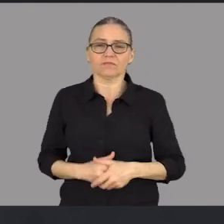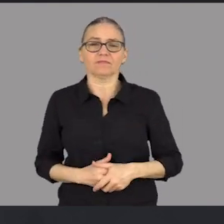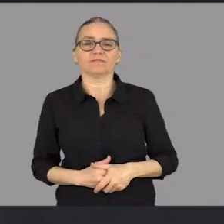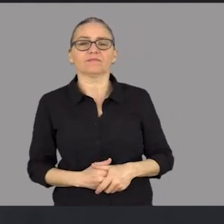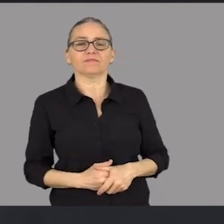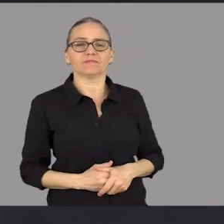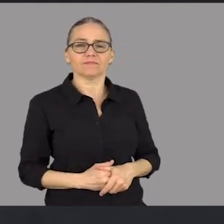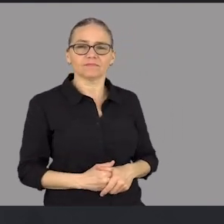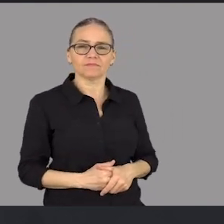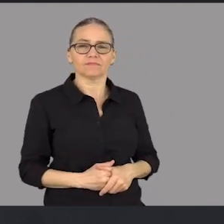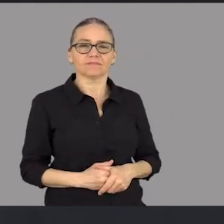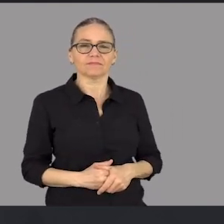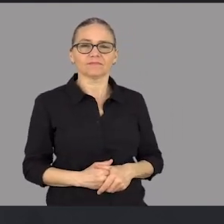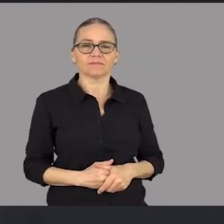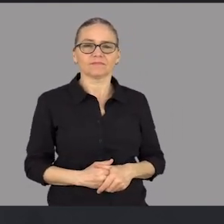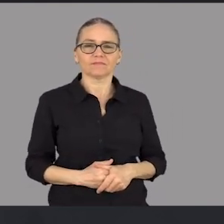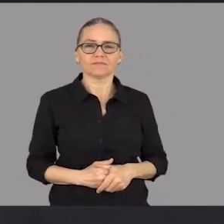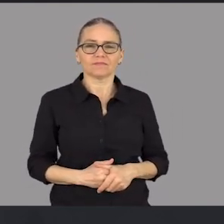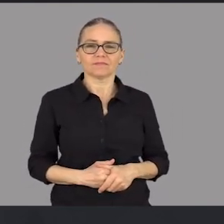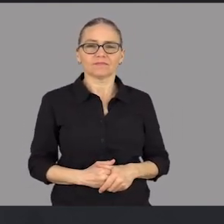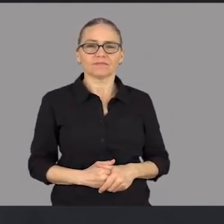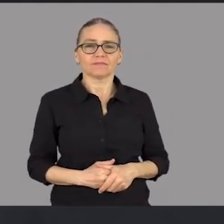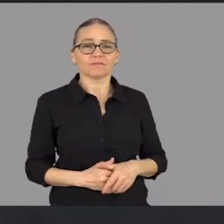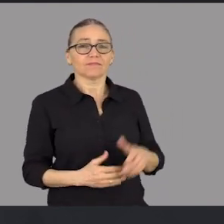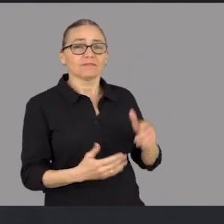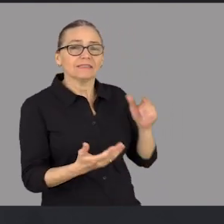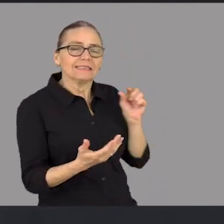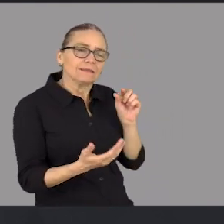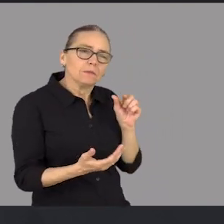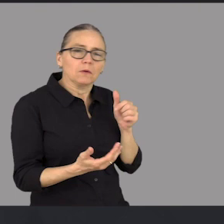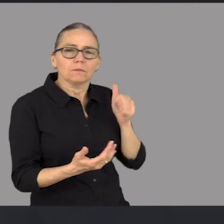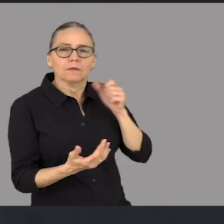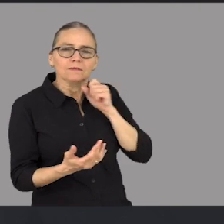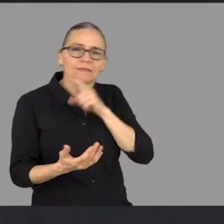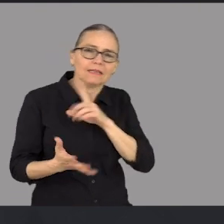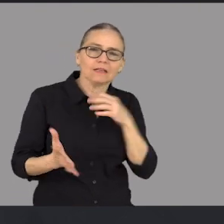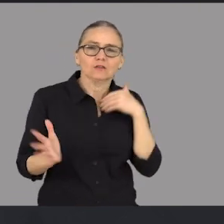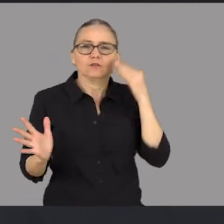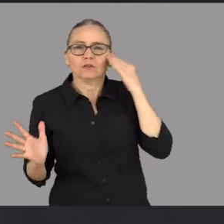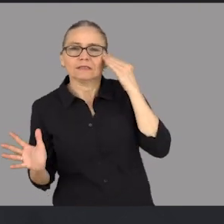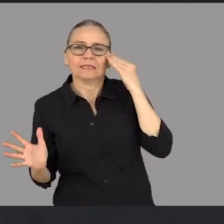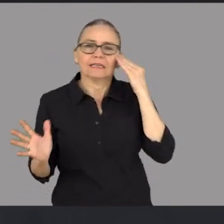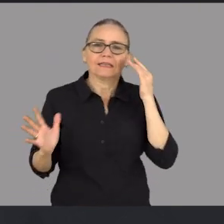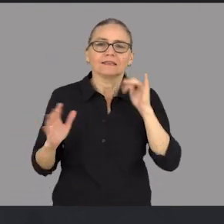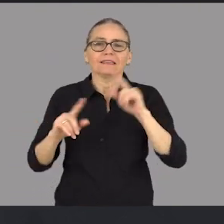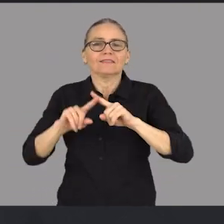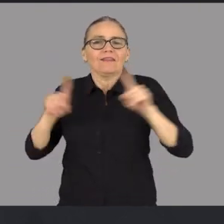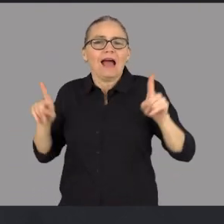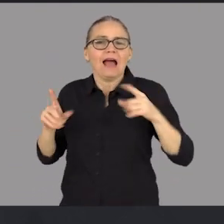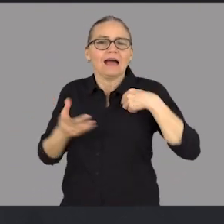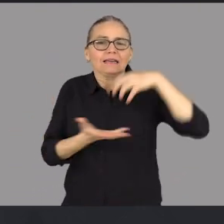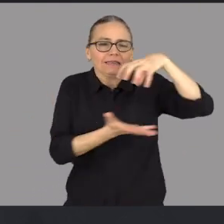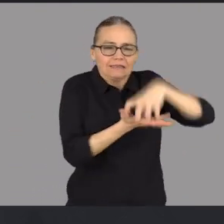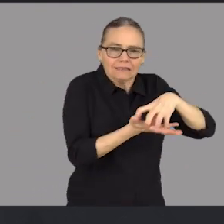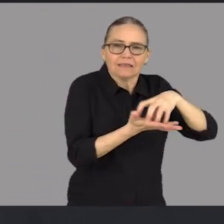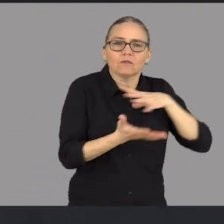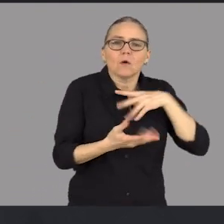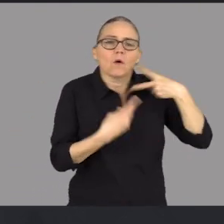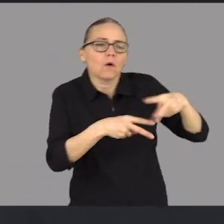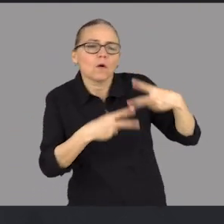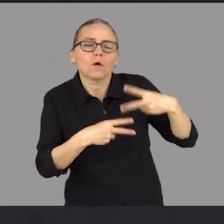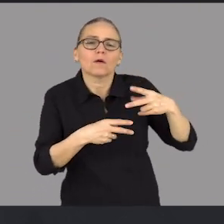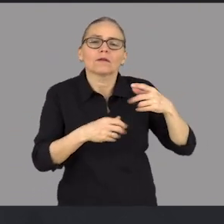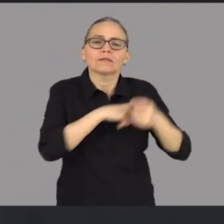difficult. I do know that in our district, our store has